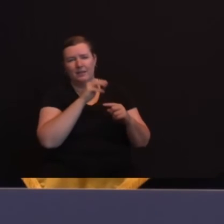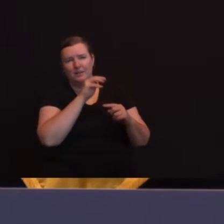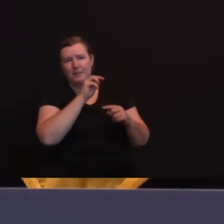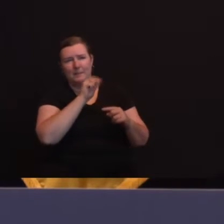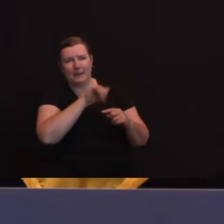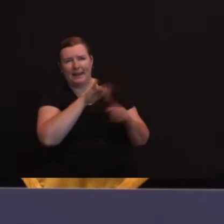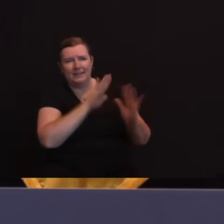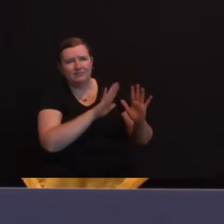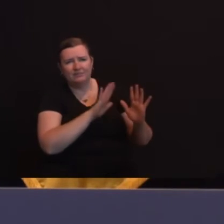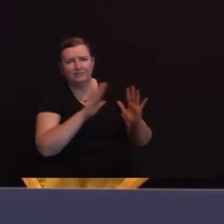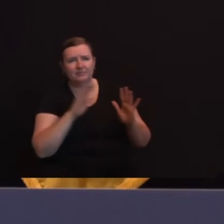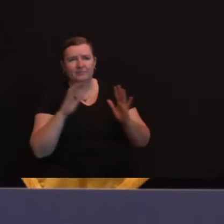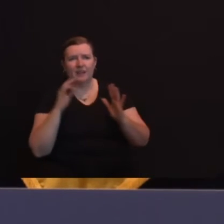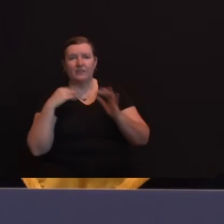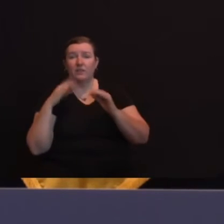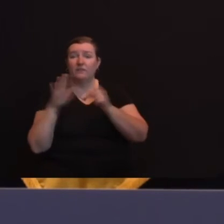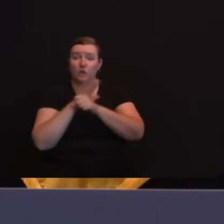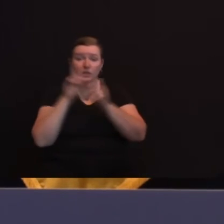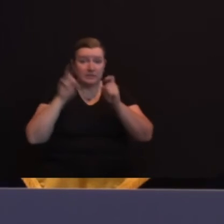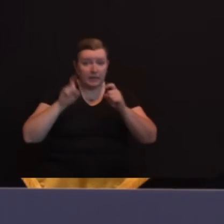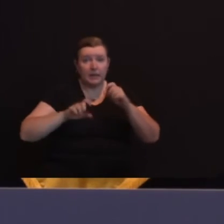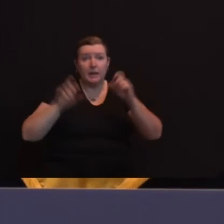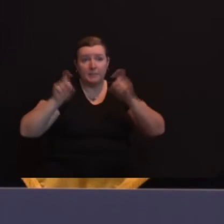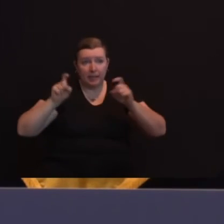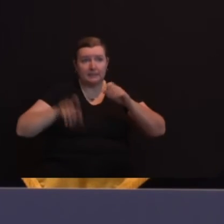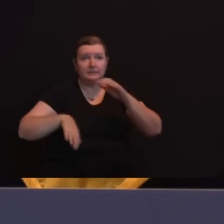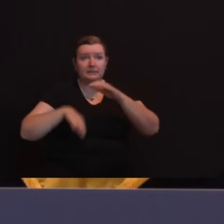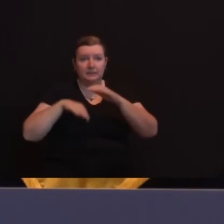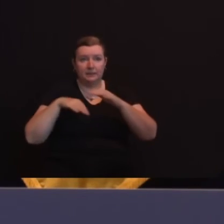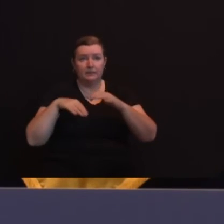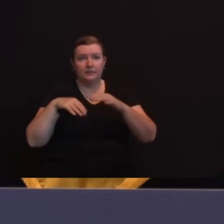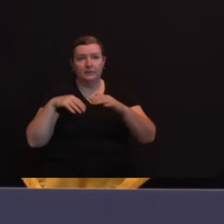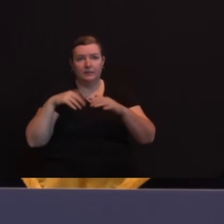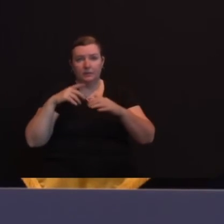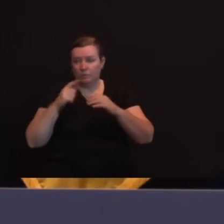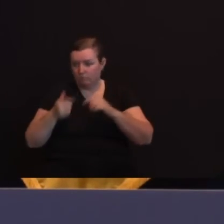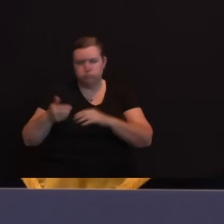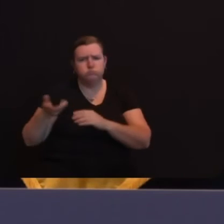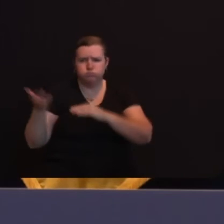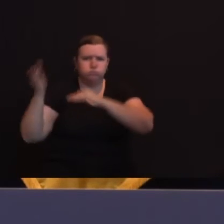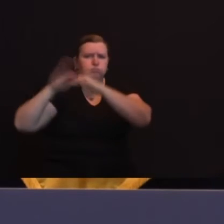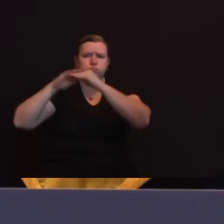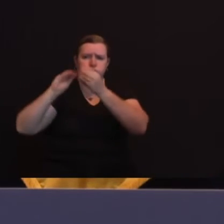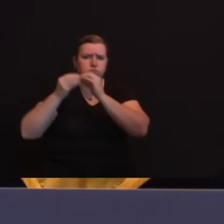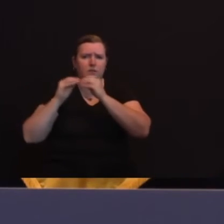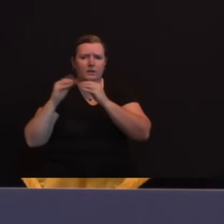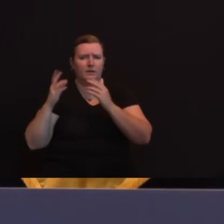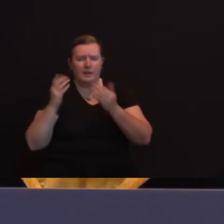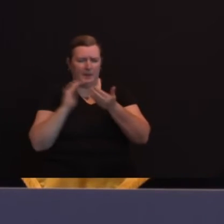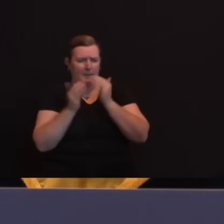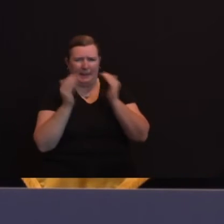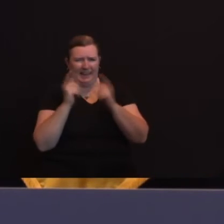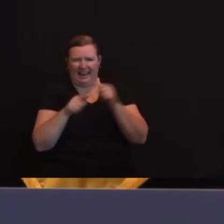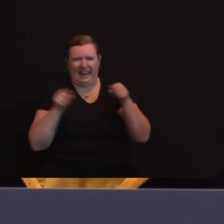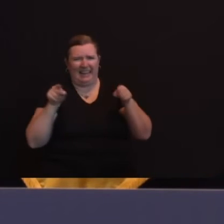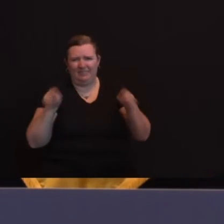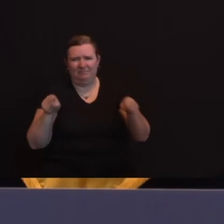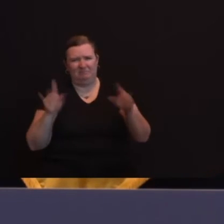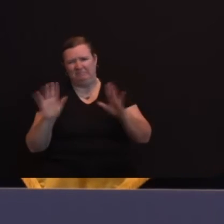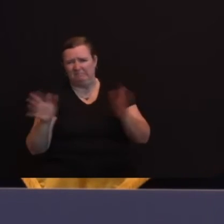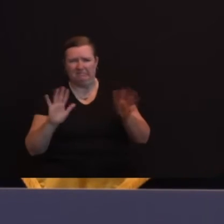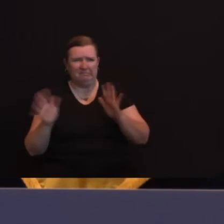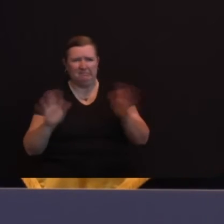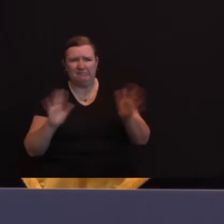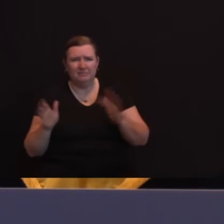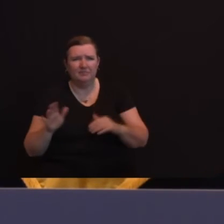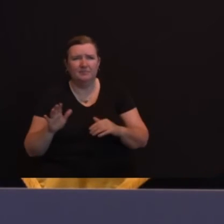the testing capacity that we have now? 53 people have now tested positive in an outbreak at the Carrier Clinic. What are the testing